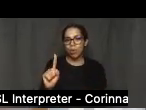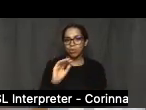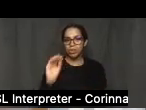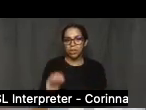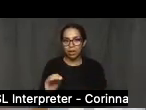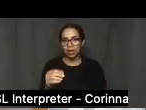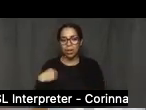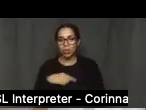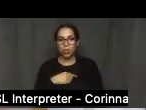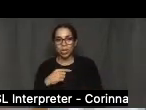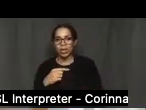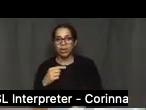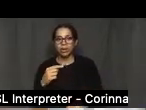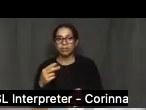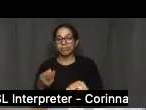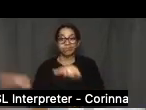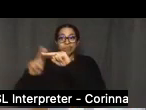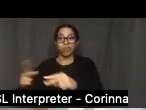of 9.6%.